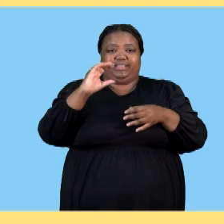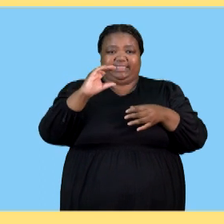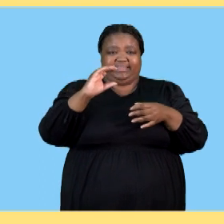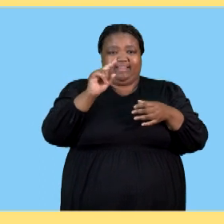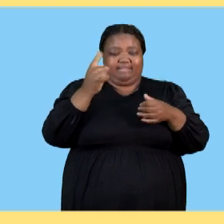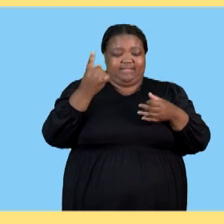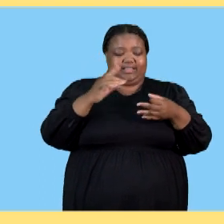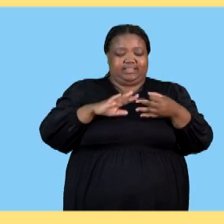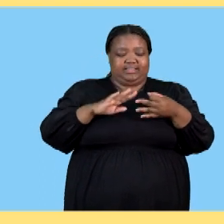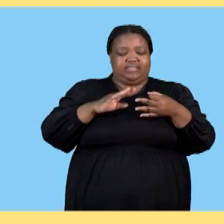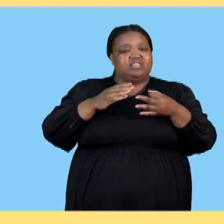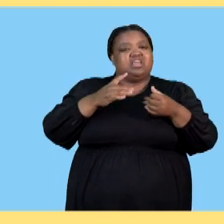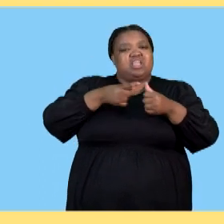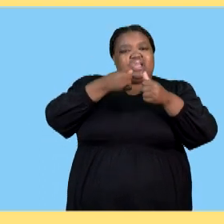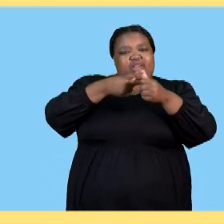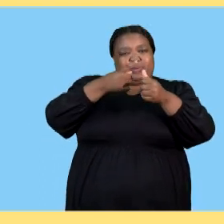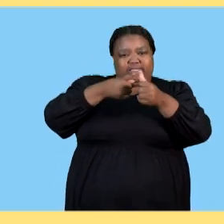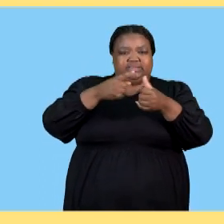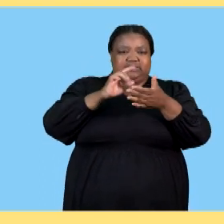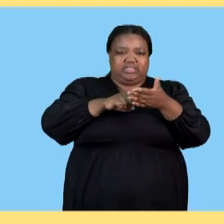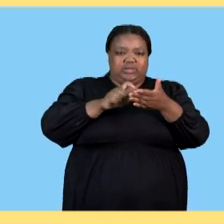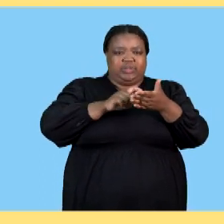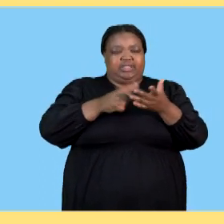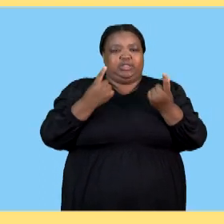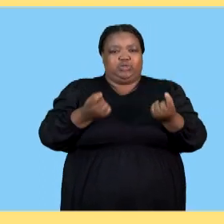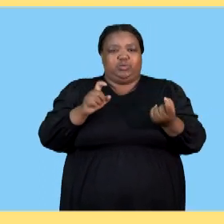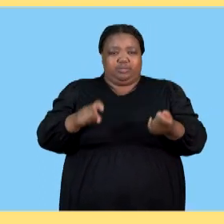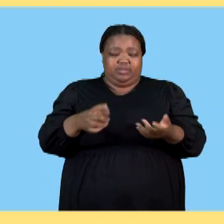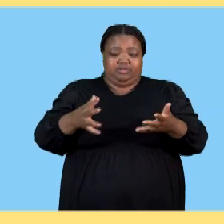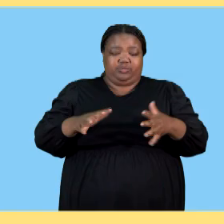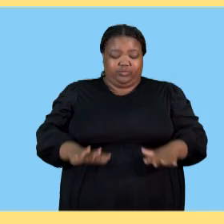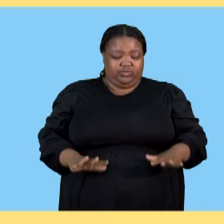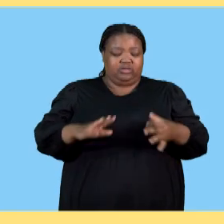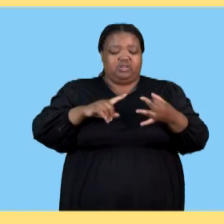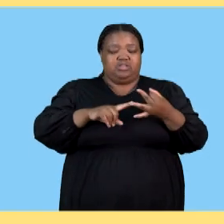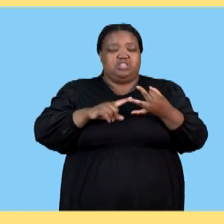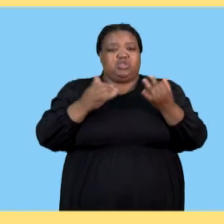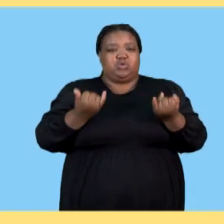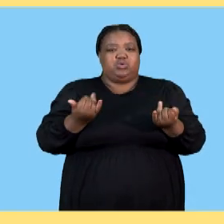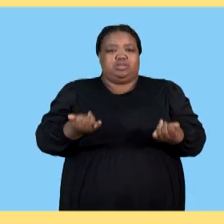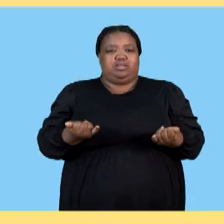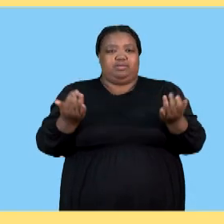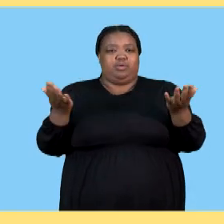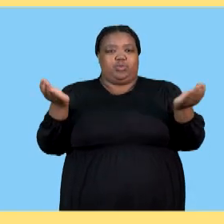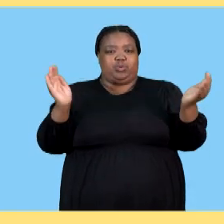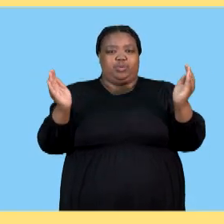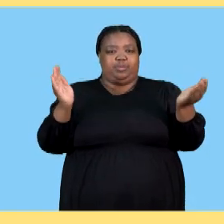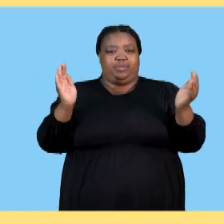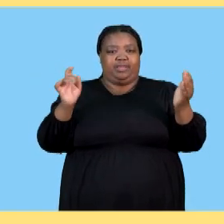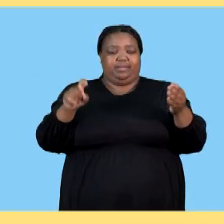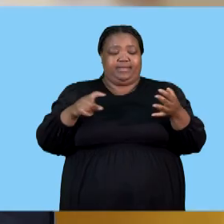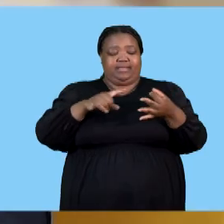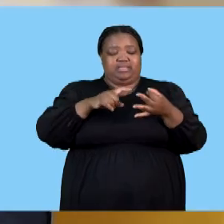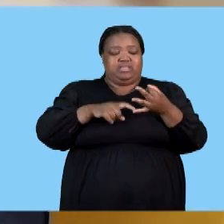First, calculate. We have calculated. What do we need to do now? We need to compare, and then we